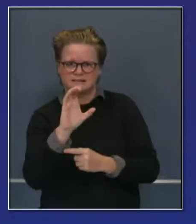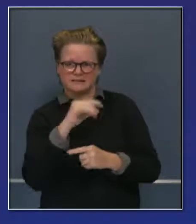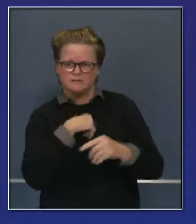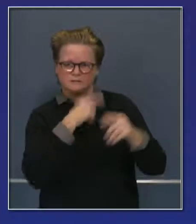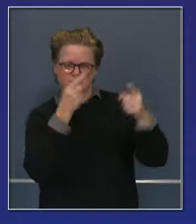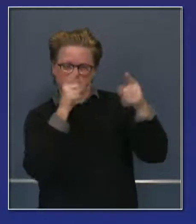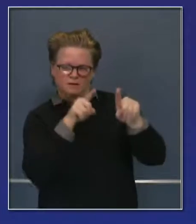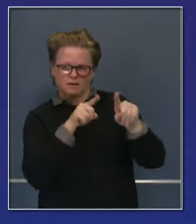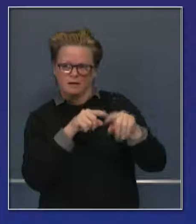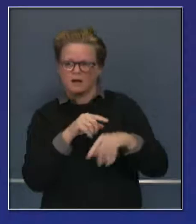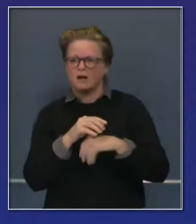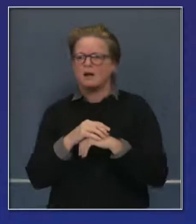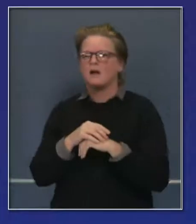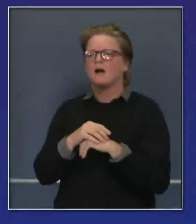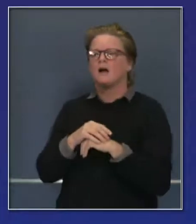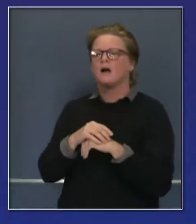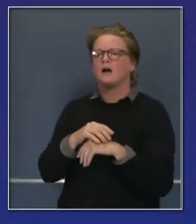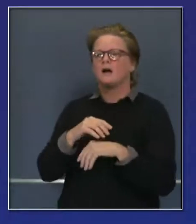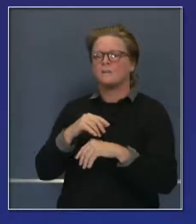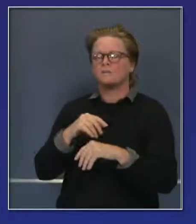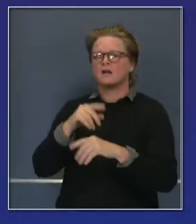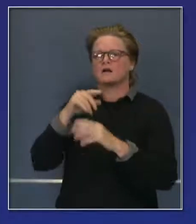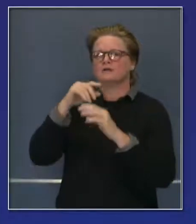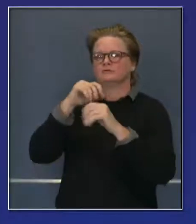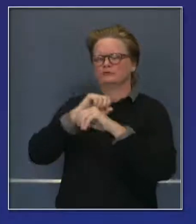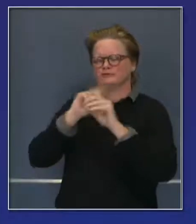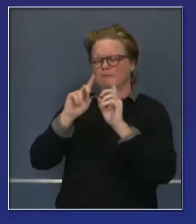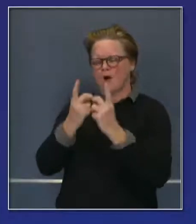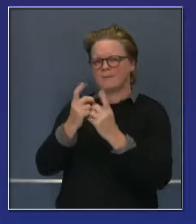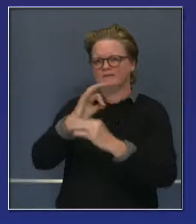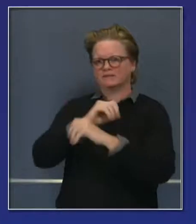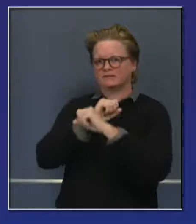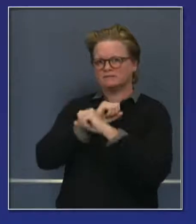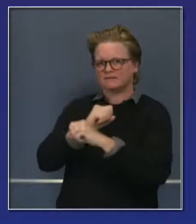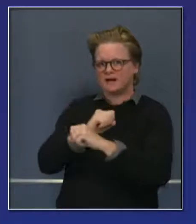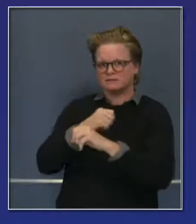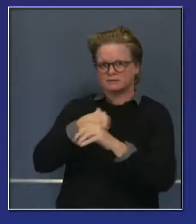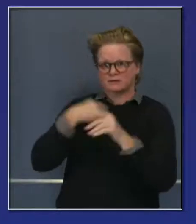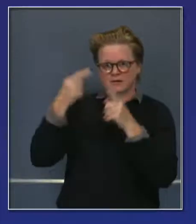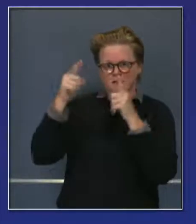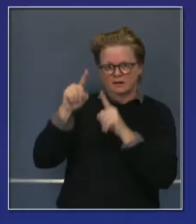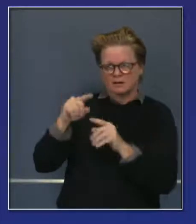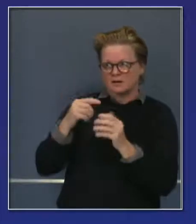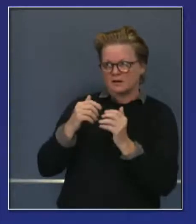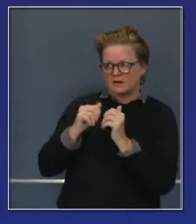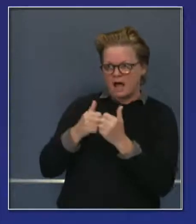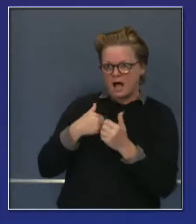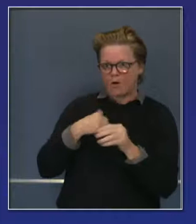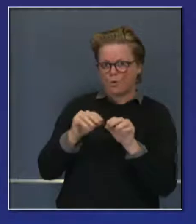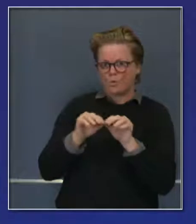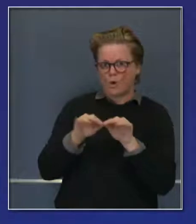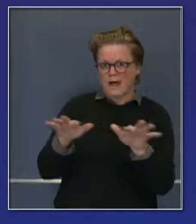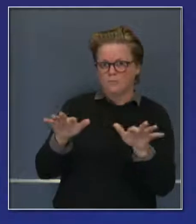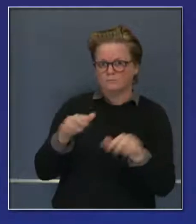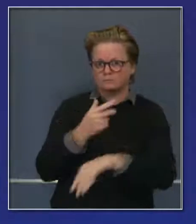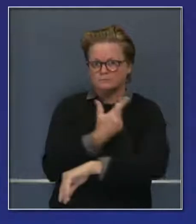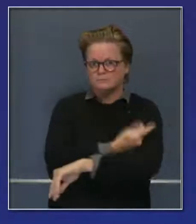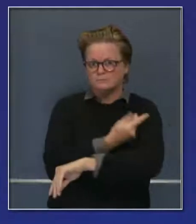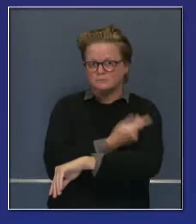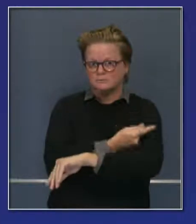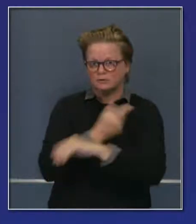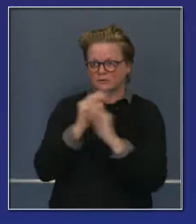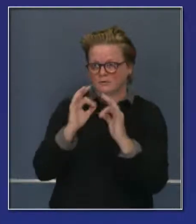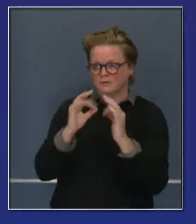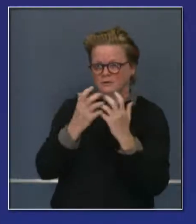part of this larger application and distribution network. But well-founded in this respect. In